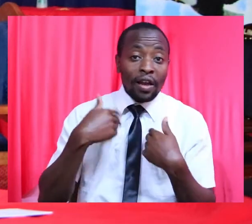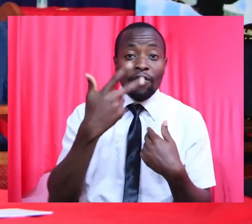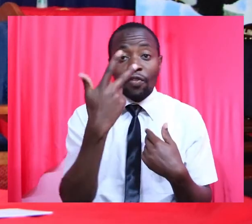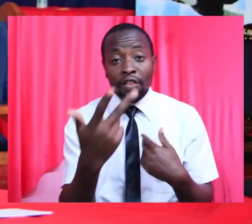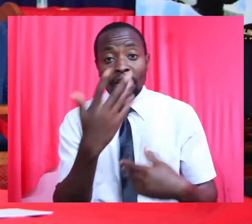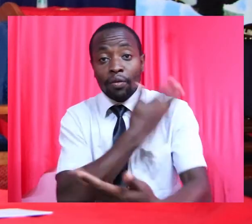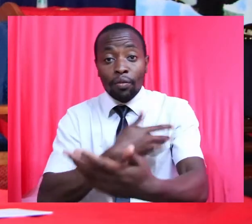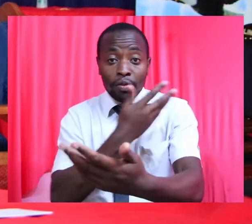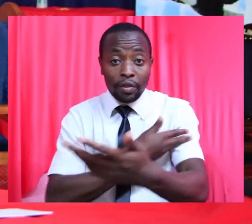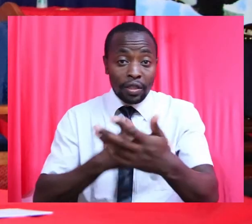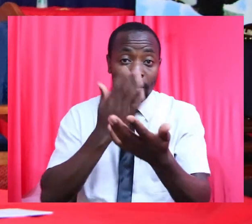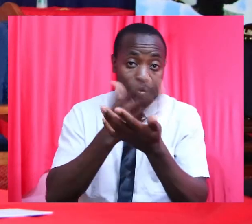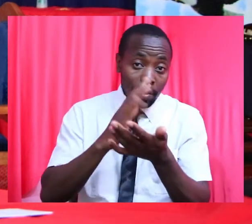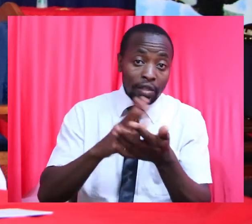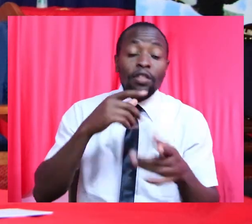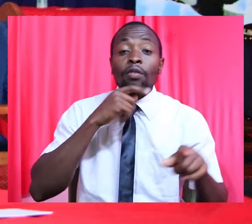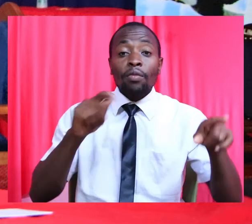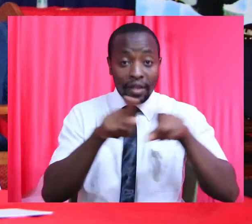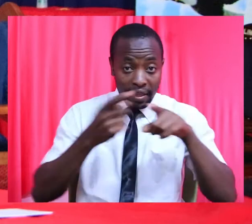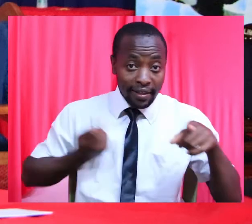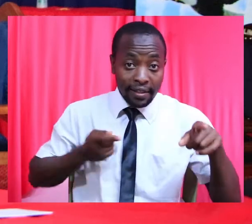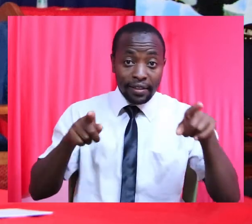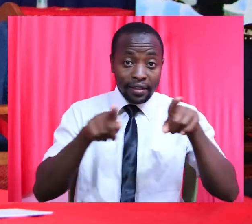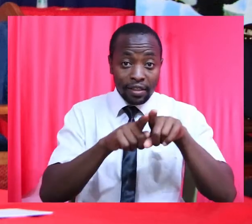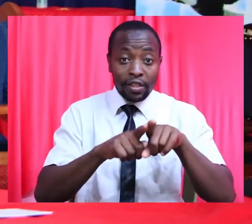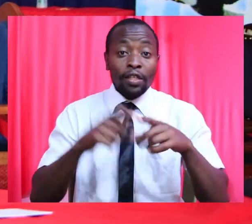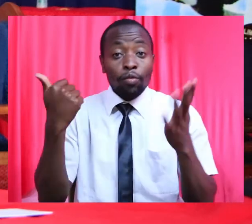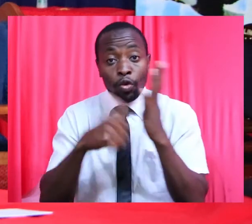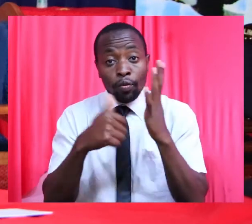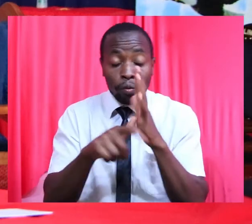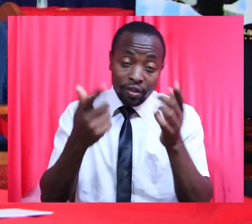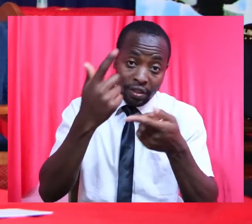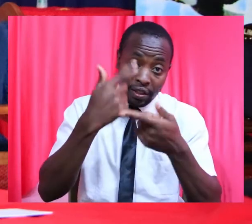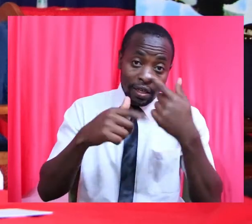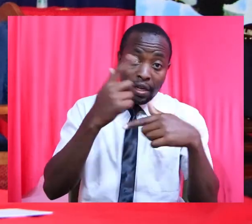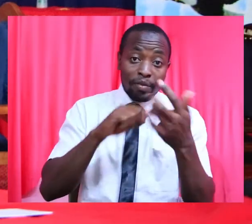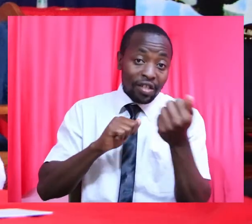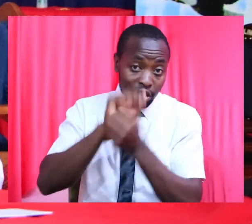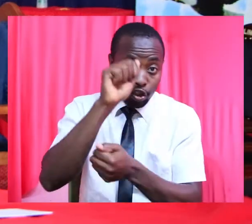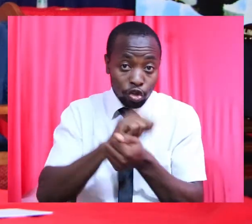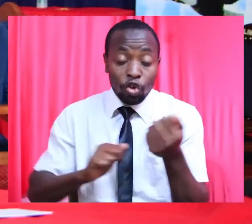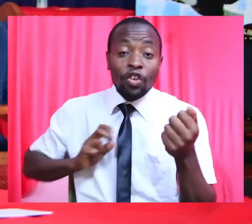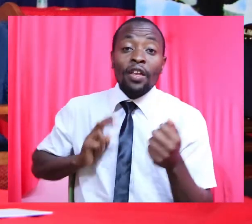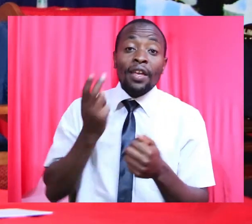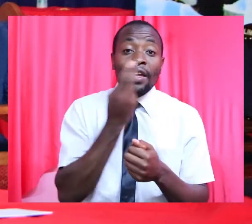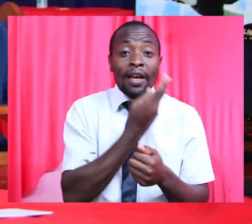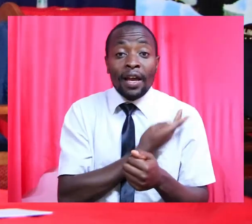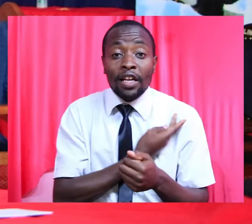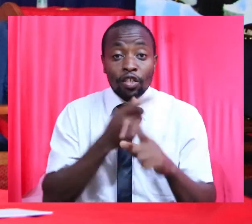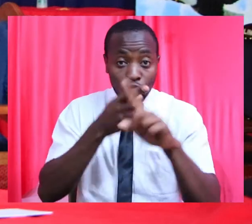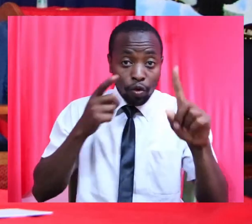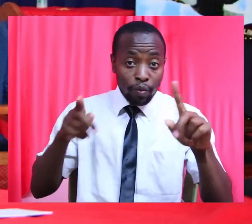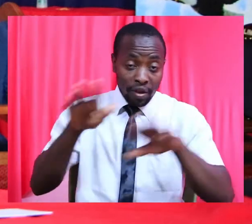My brother, my sister, though trouble may come and devour us and seem to destroy us